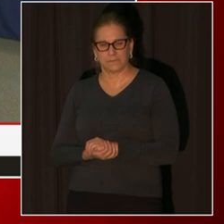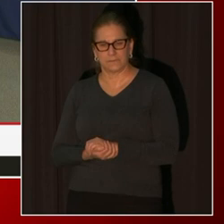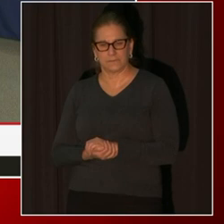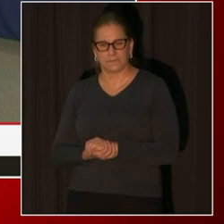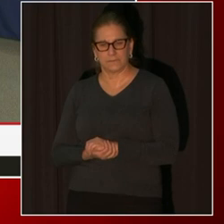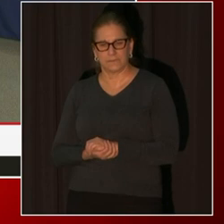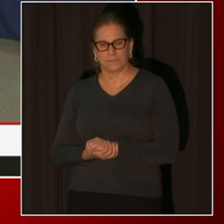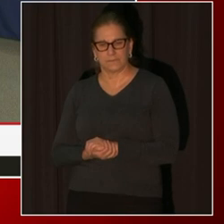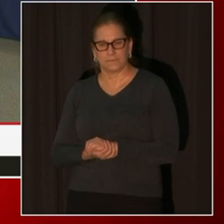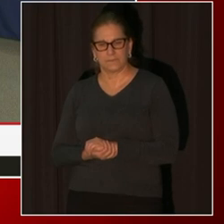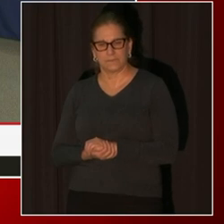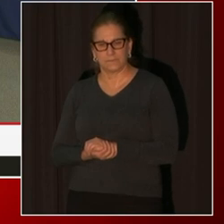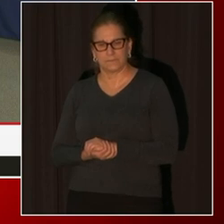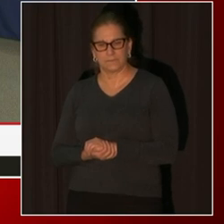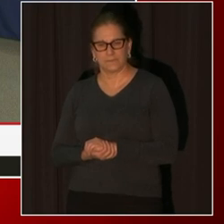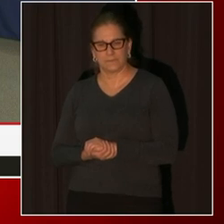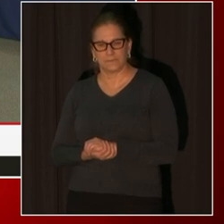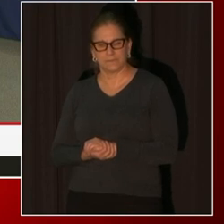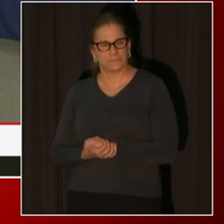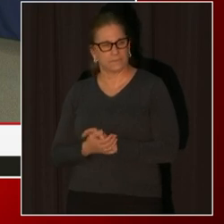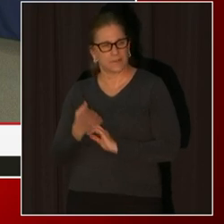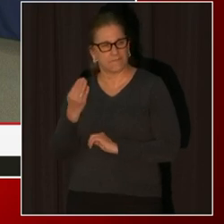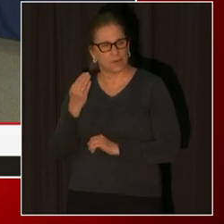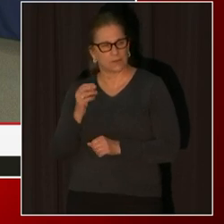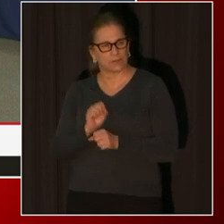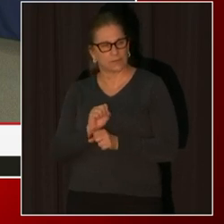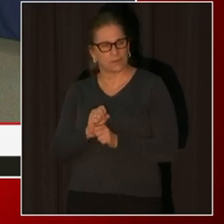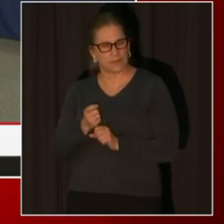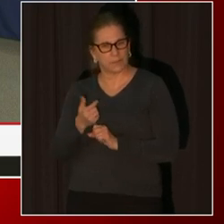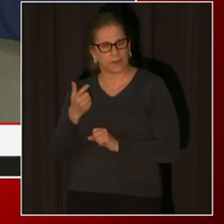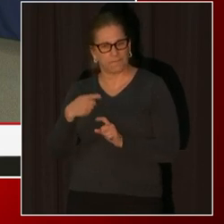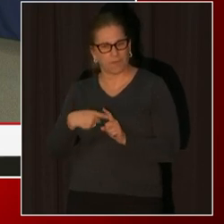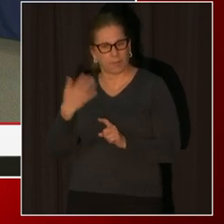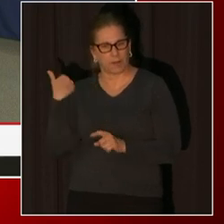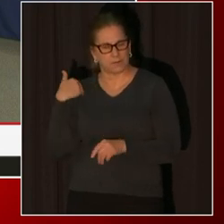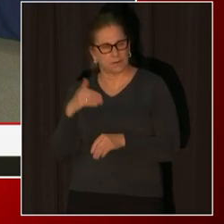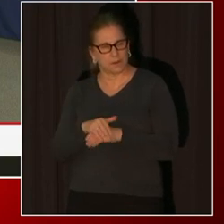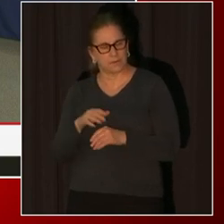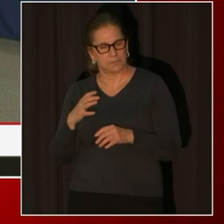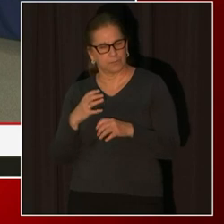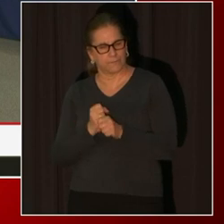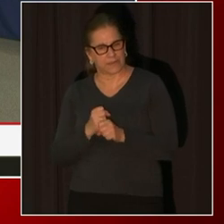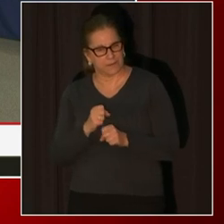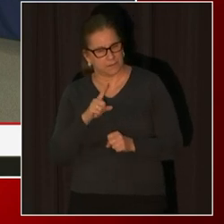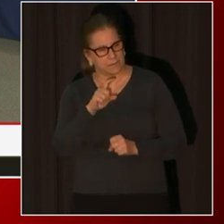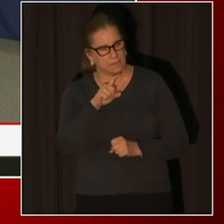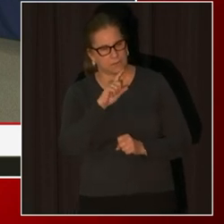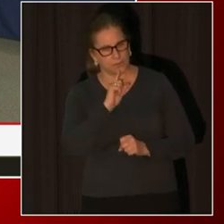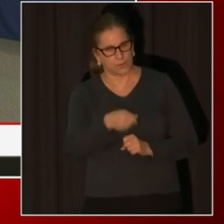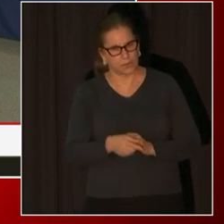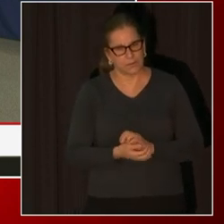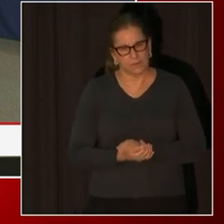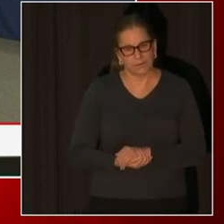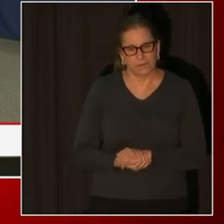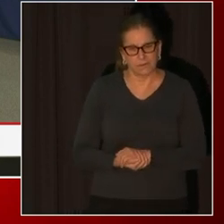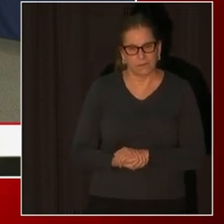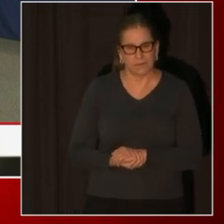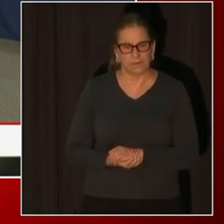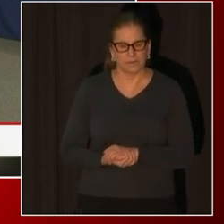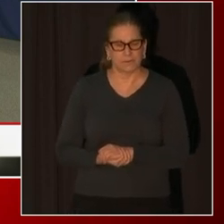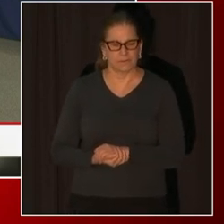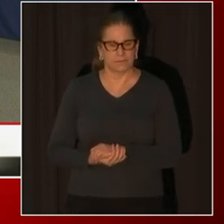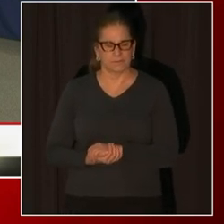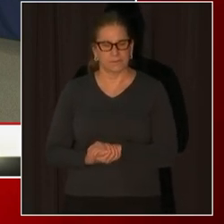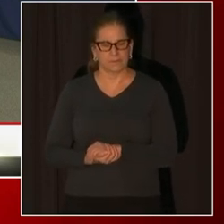be eliminated, but I understand that that number may be a little bit higher. Could you give us that number? And also, are